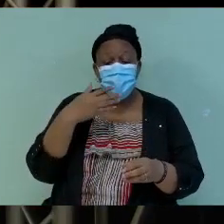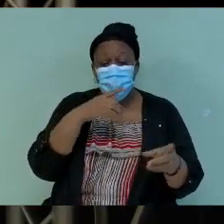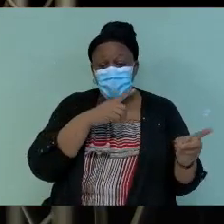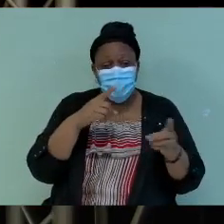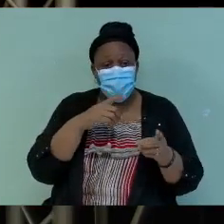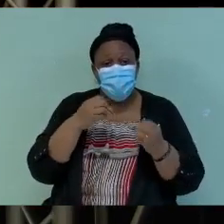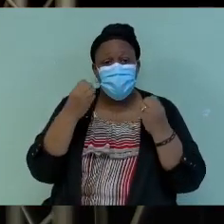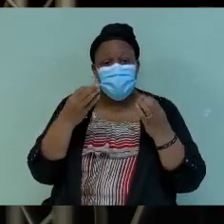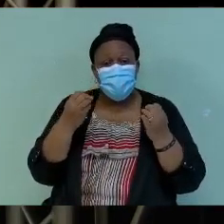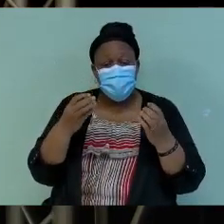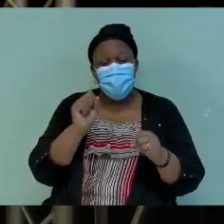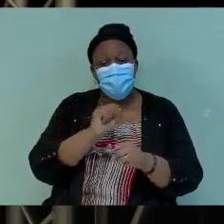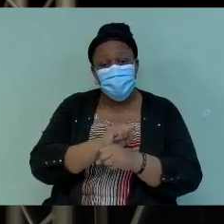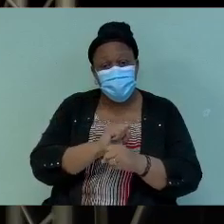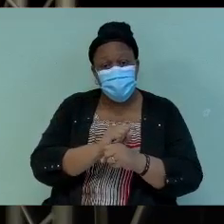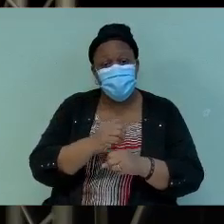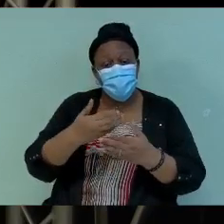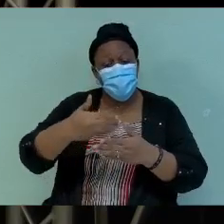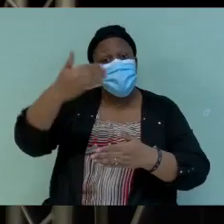proactive, and that while the